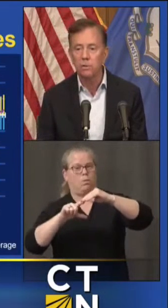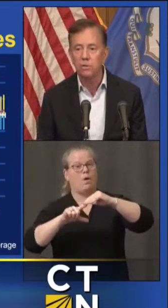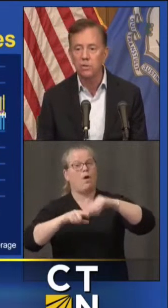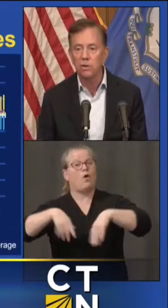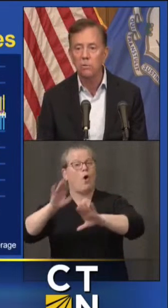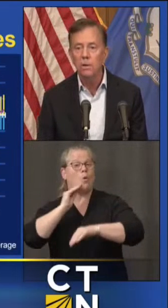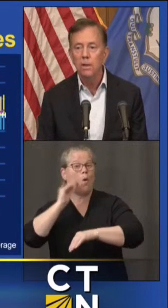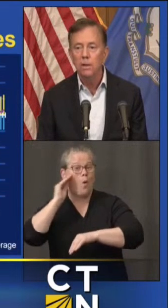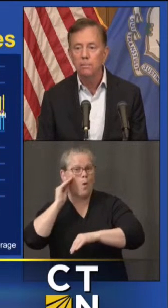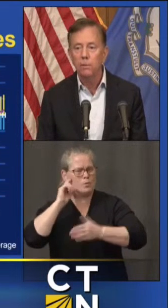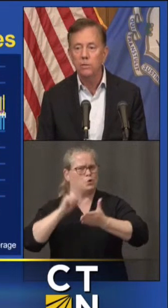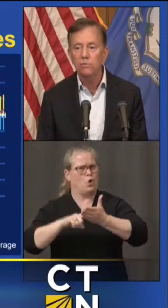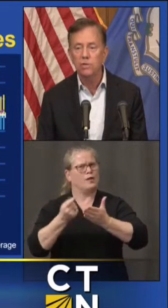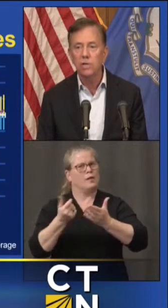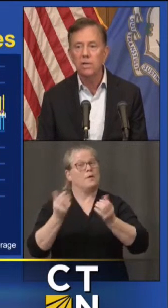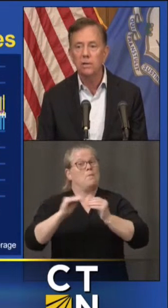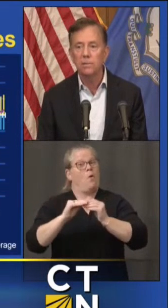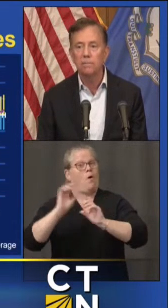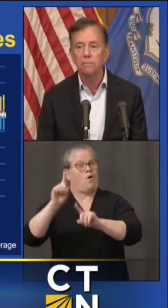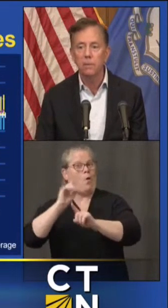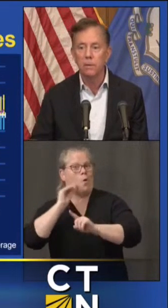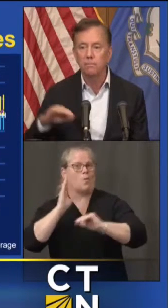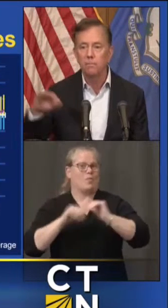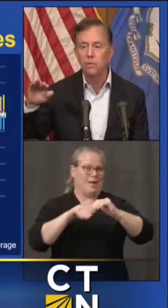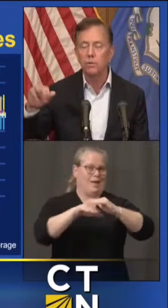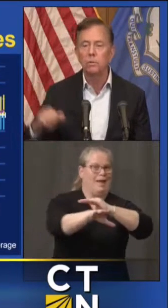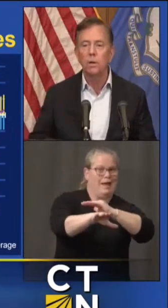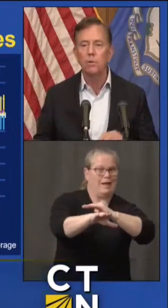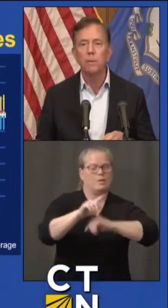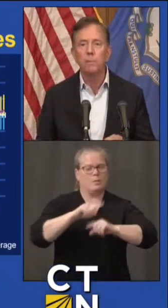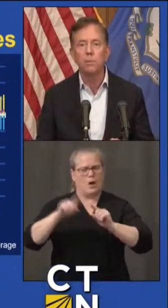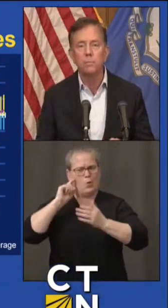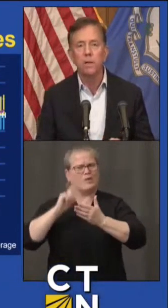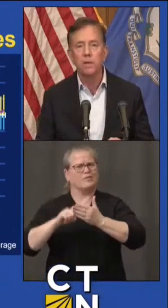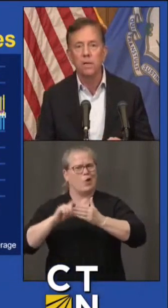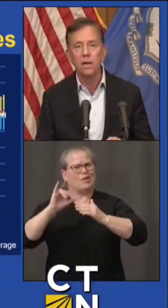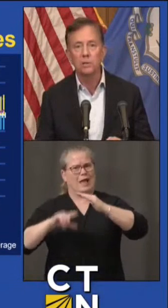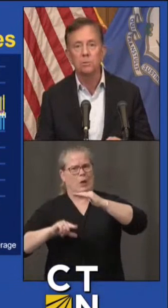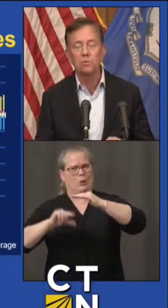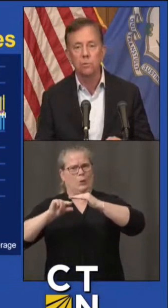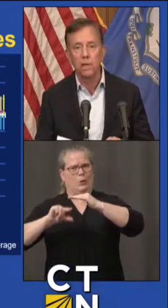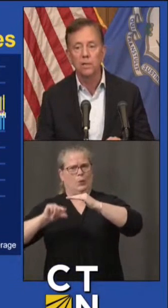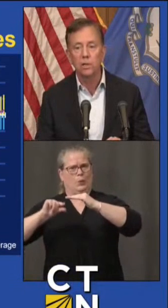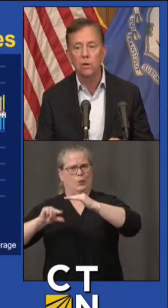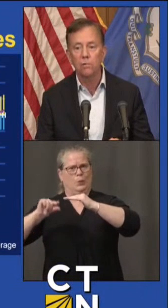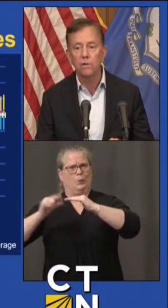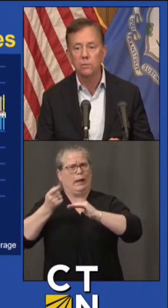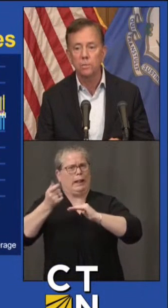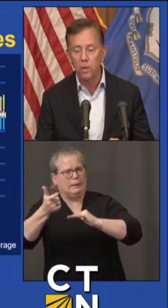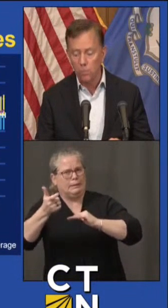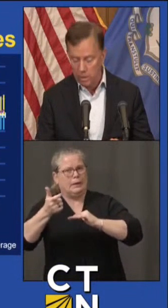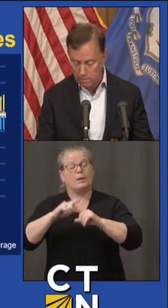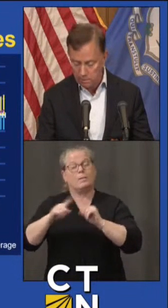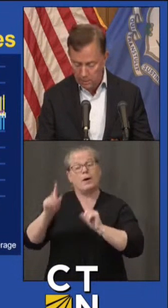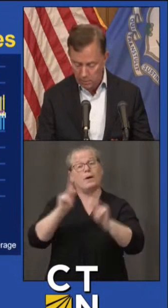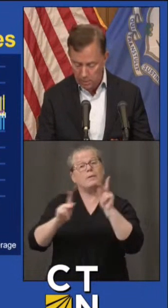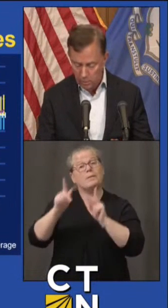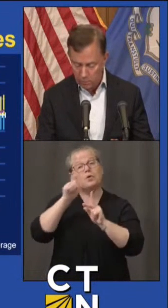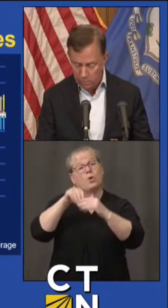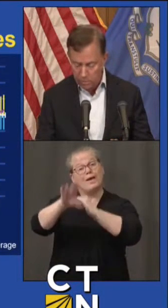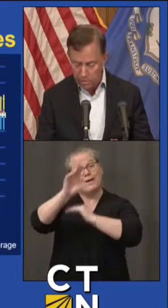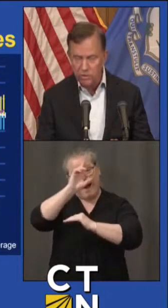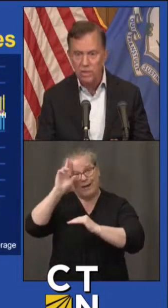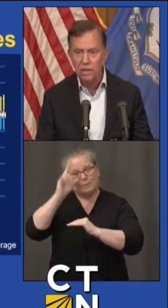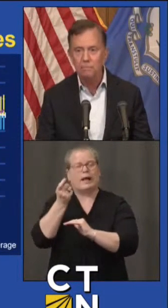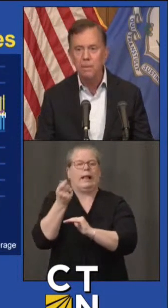or so, but we do see the number of people admitted to the hospitals related to COVID has been going up a little bit over a